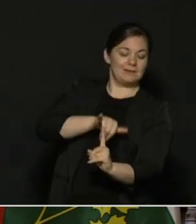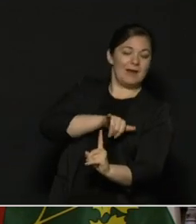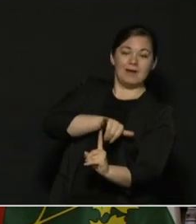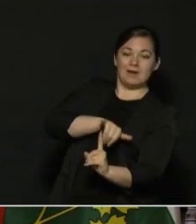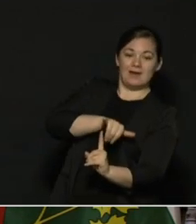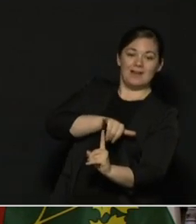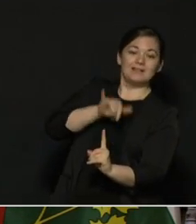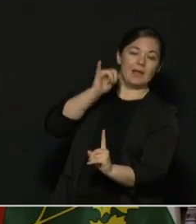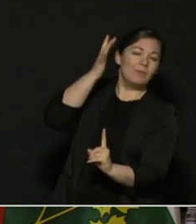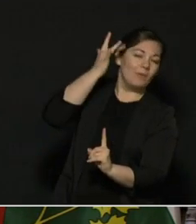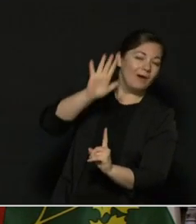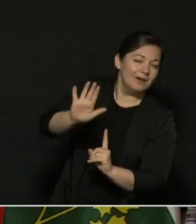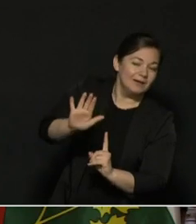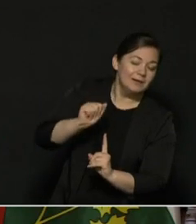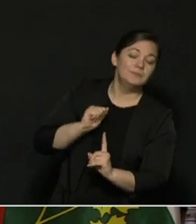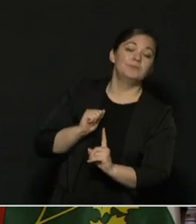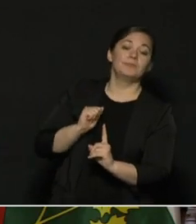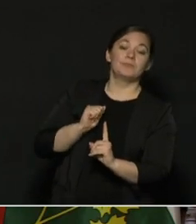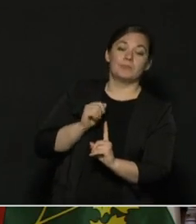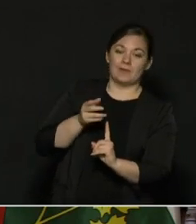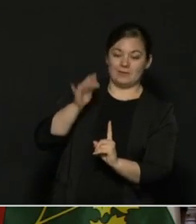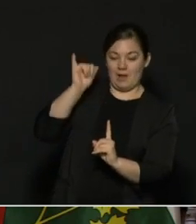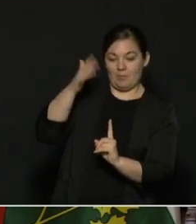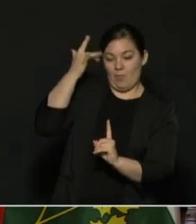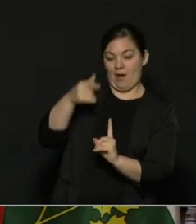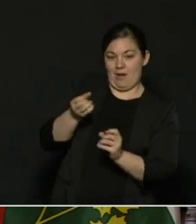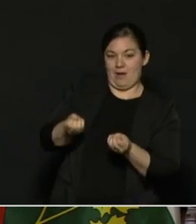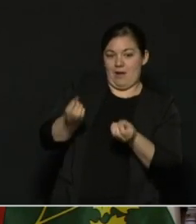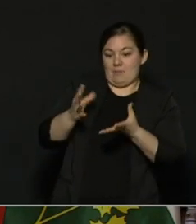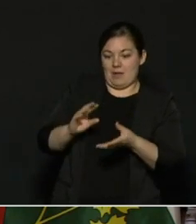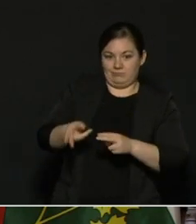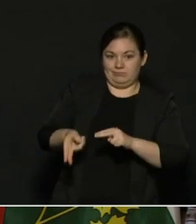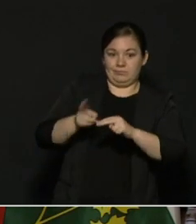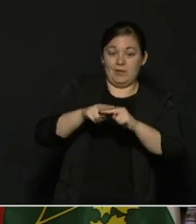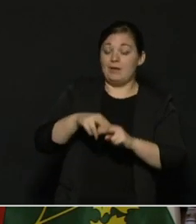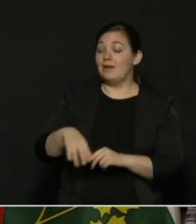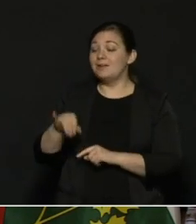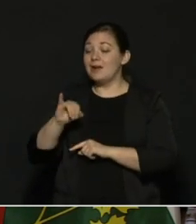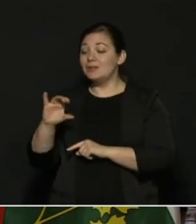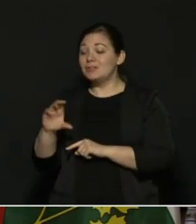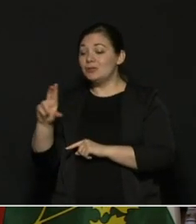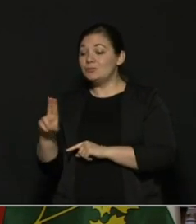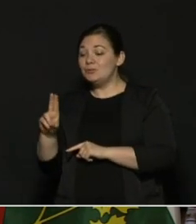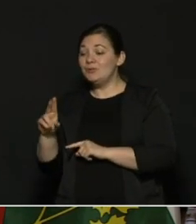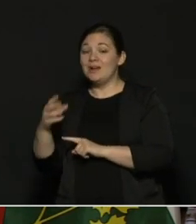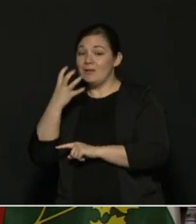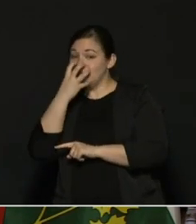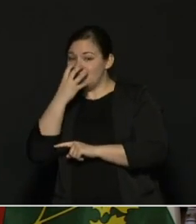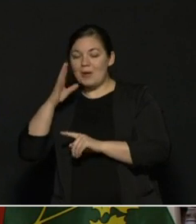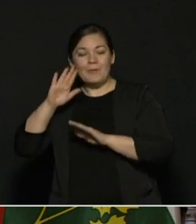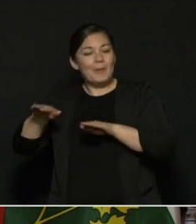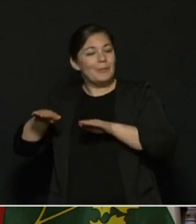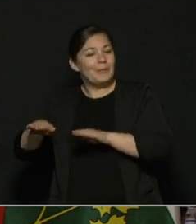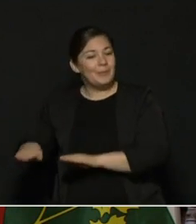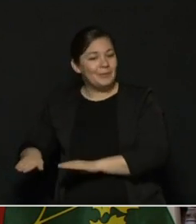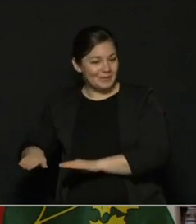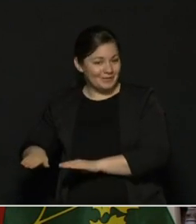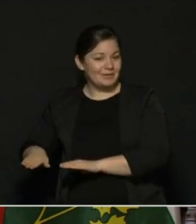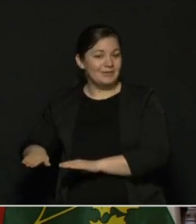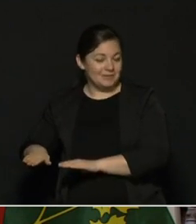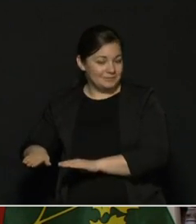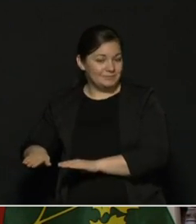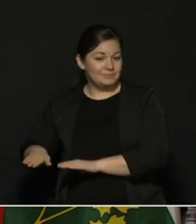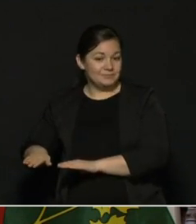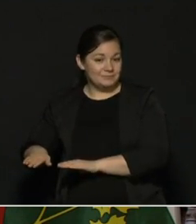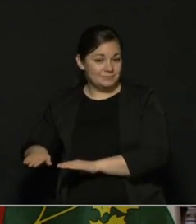In there, so you got this difference, the hospitalizations is up and the ICU and vents down in that regard. So I think and people have been